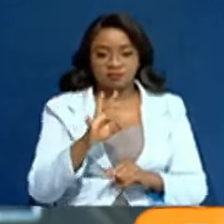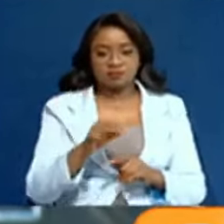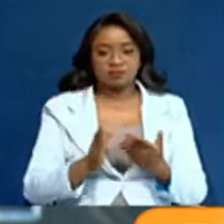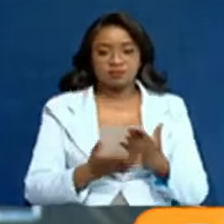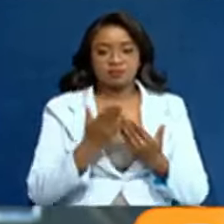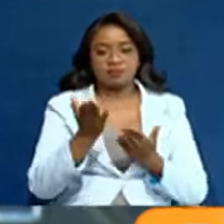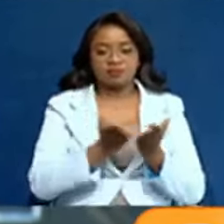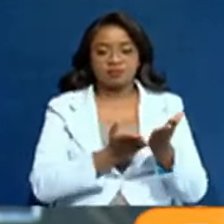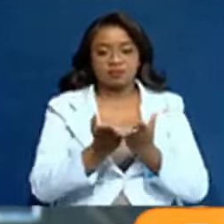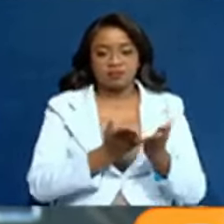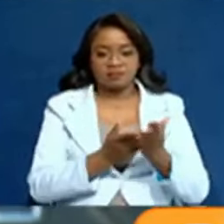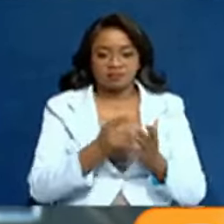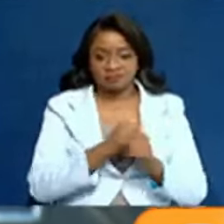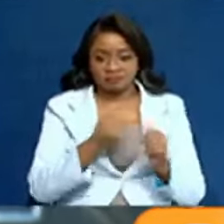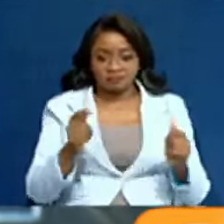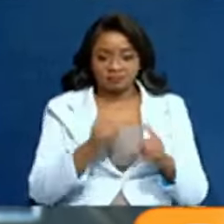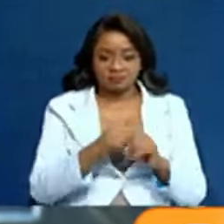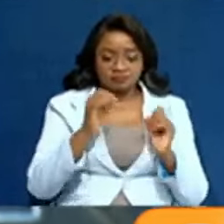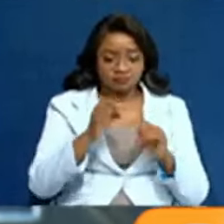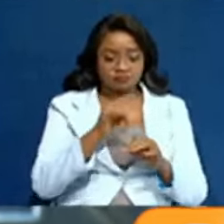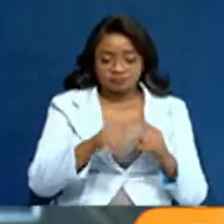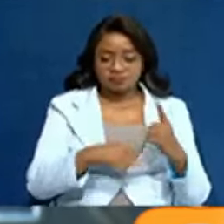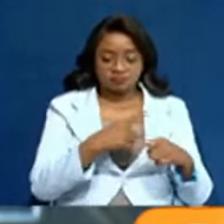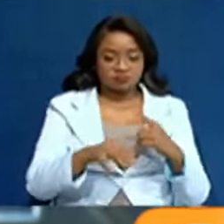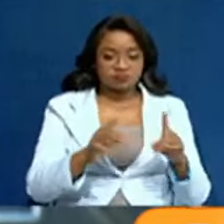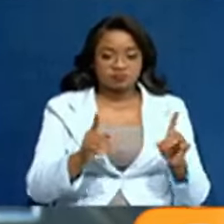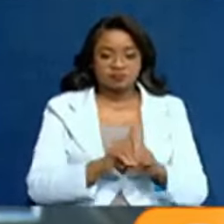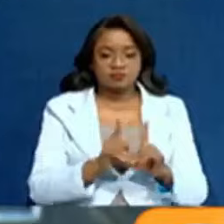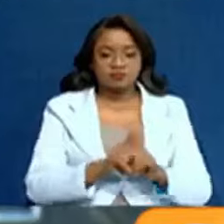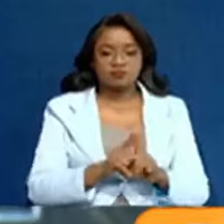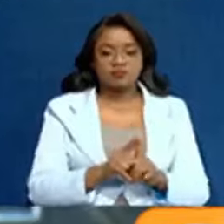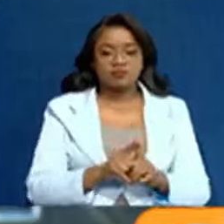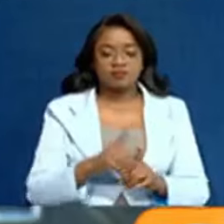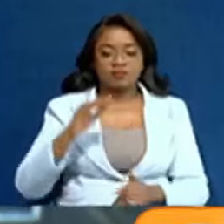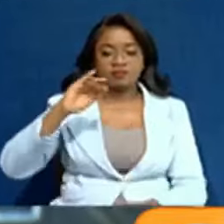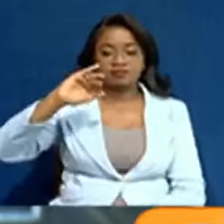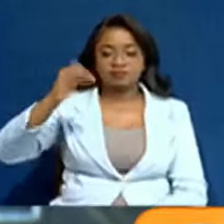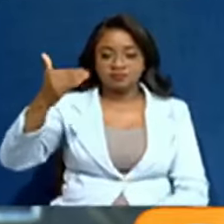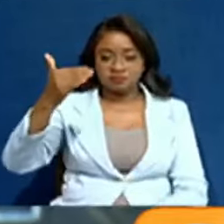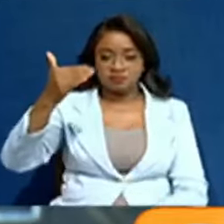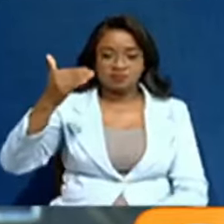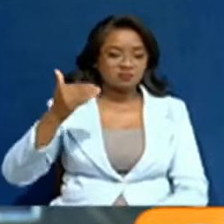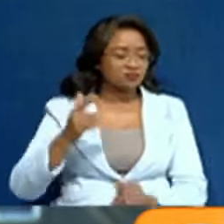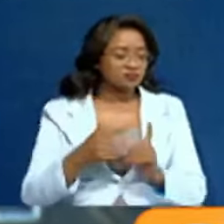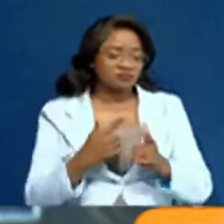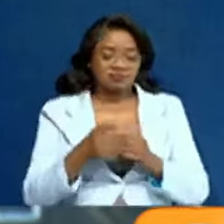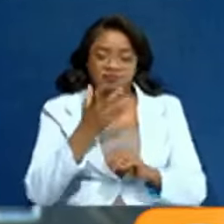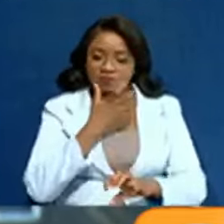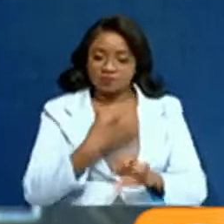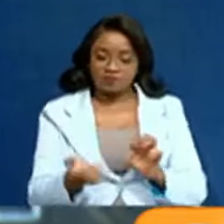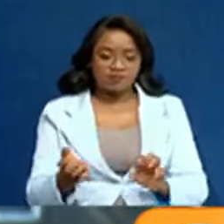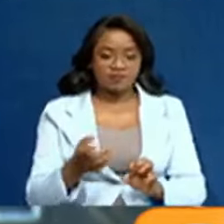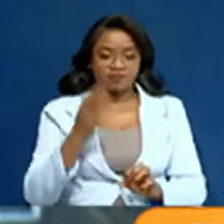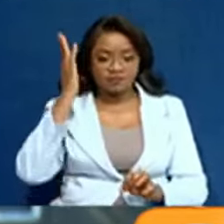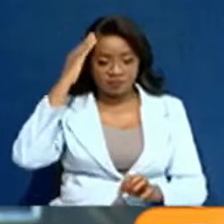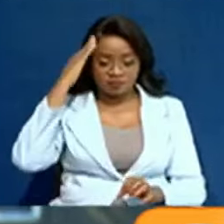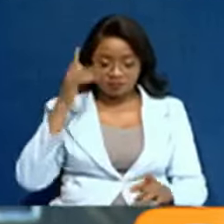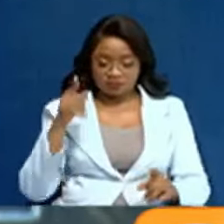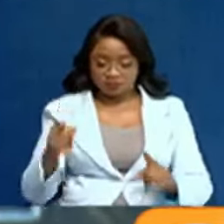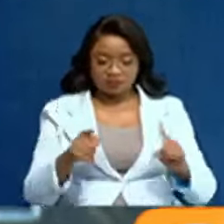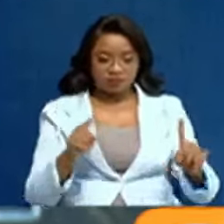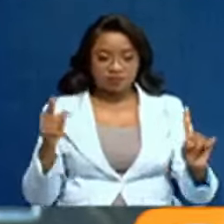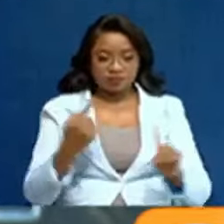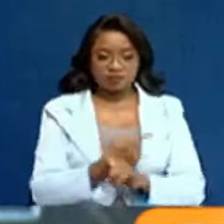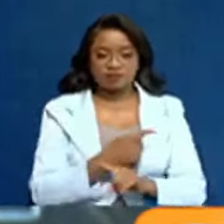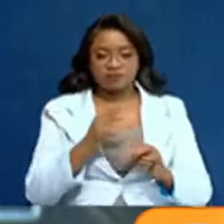the city. Mm-hmm. But if it is still run as a municipality, or it's still run as a town, it becomes very difficult to differentiate the valuation role. Okay. It